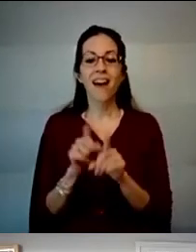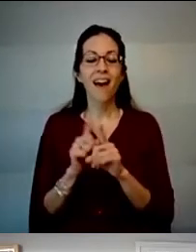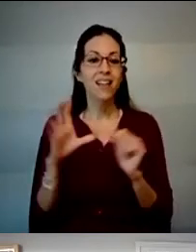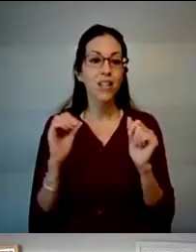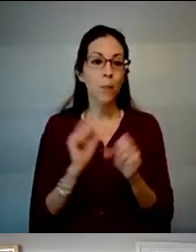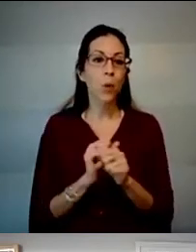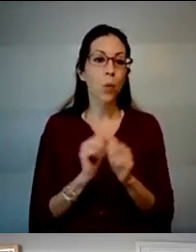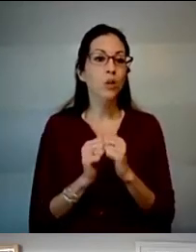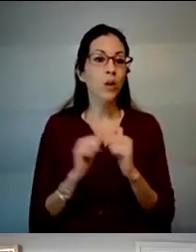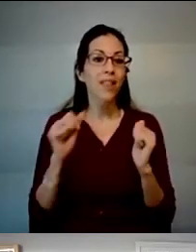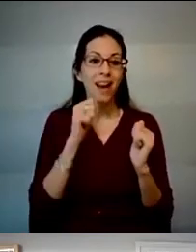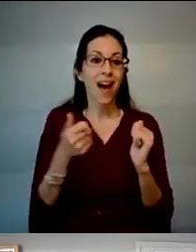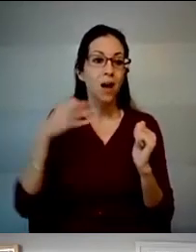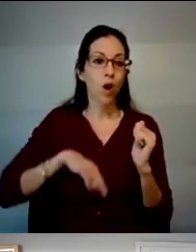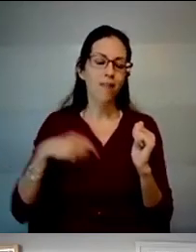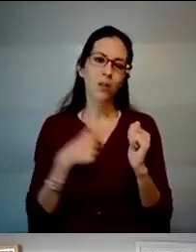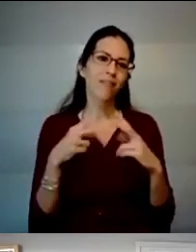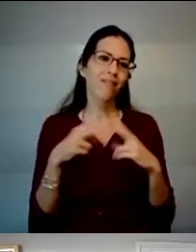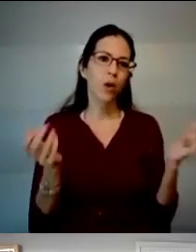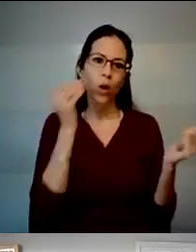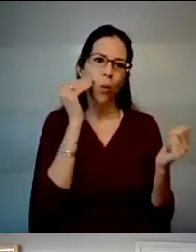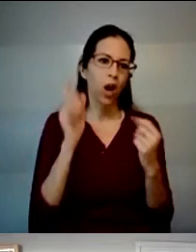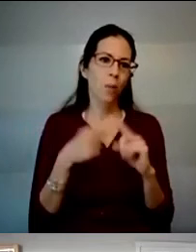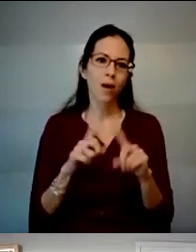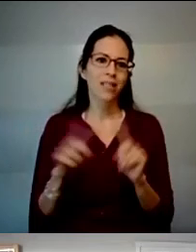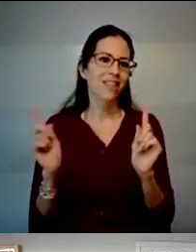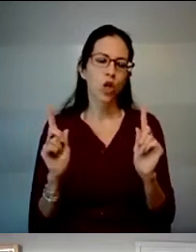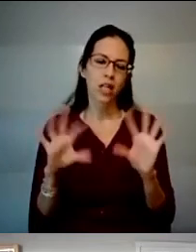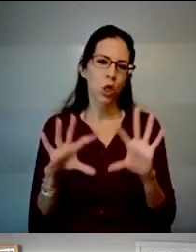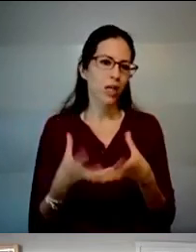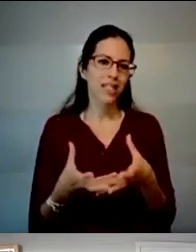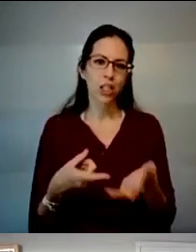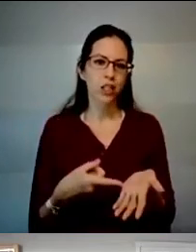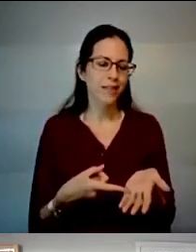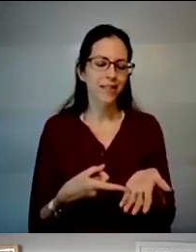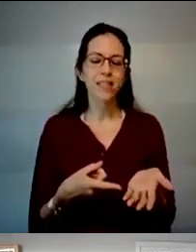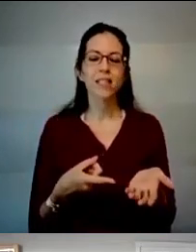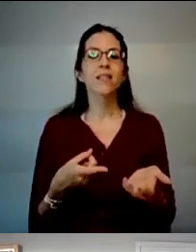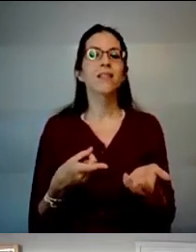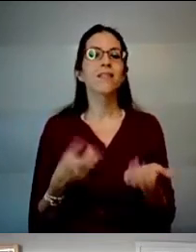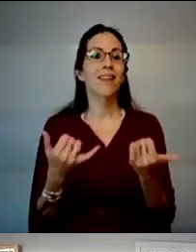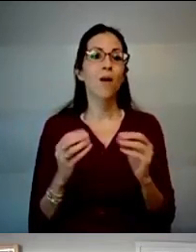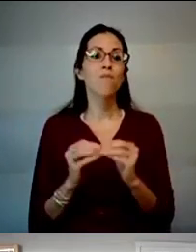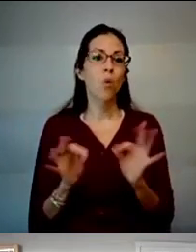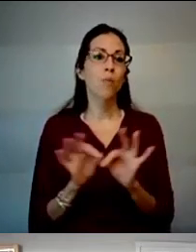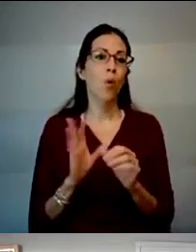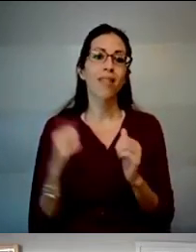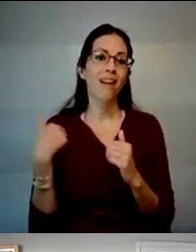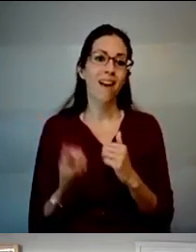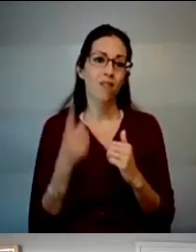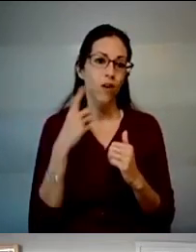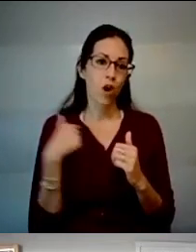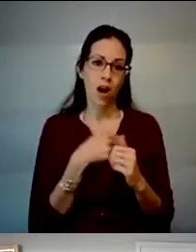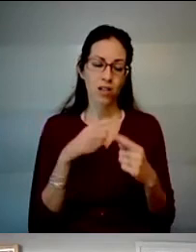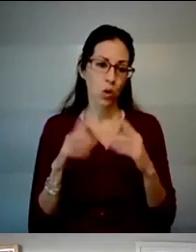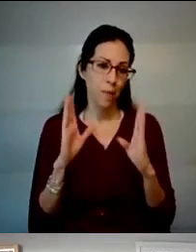with nonprofits, we're very aware of the different associations. And I think it's more important than ever for us to pay attention to what's going on as far as